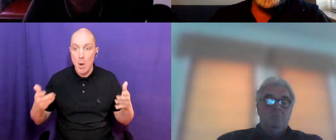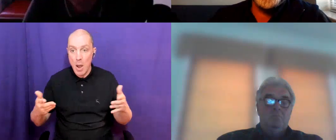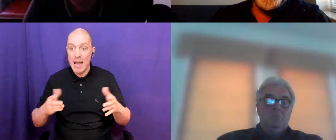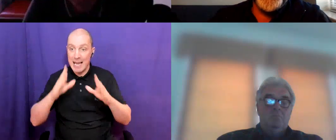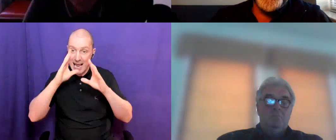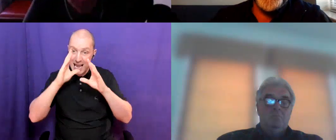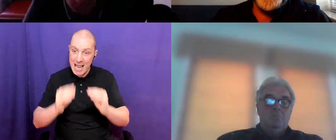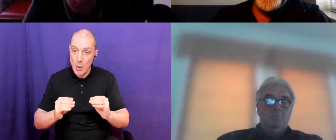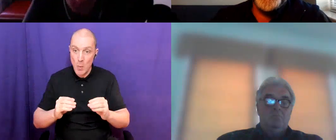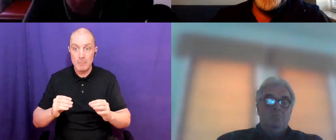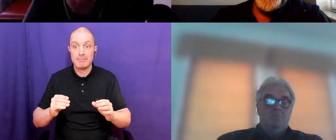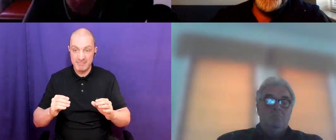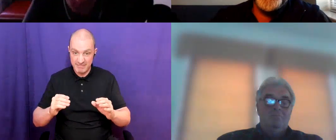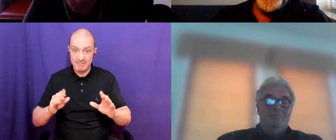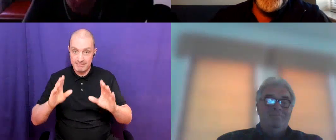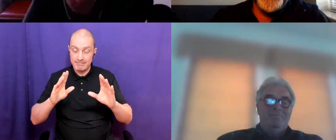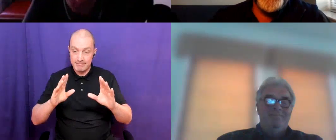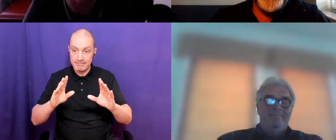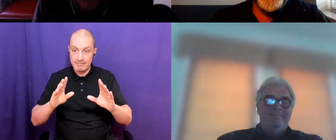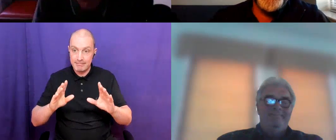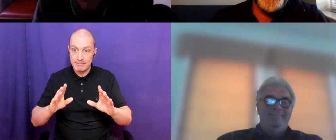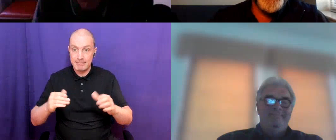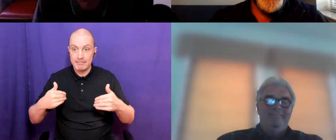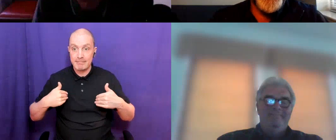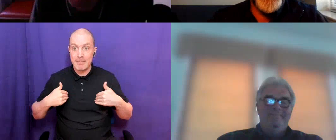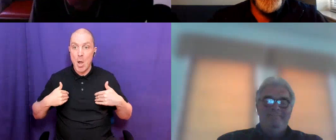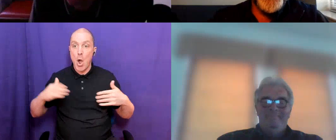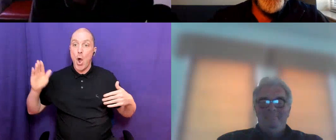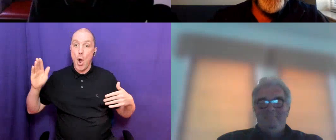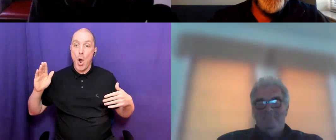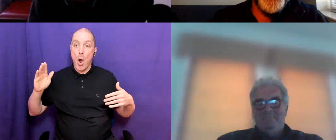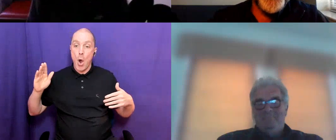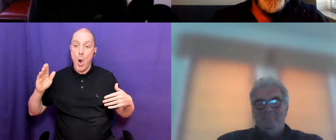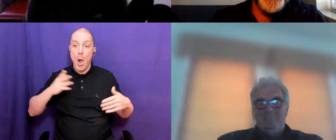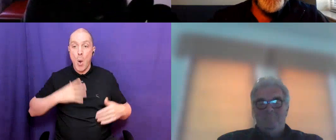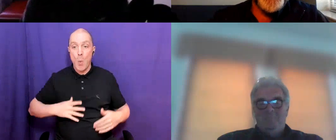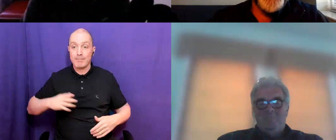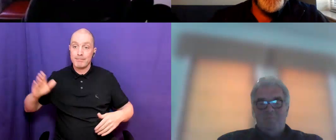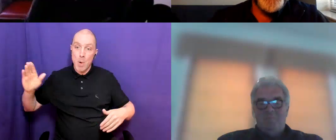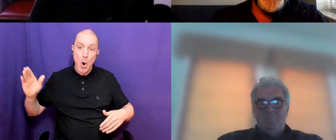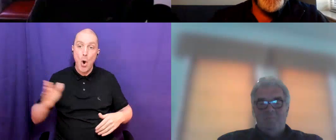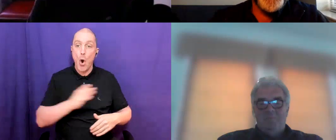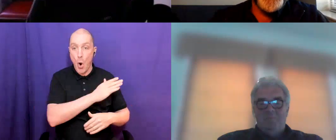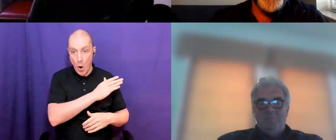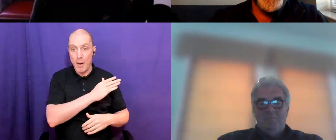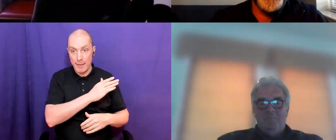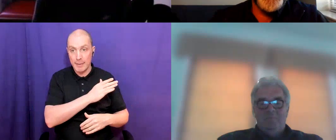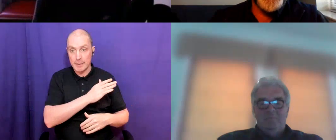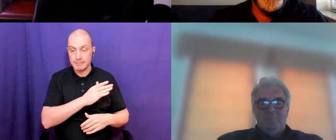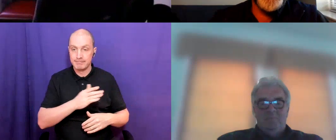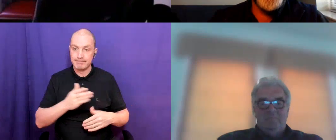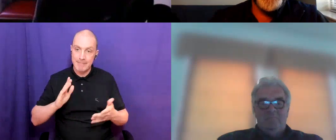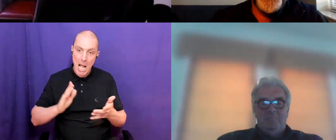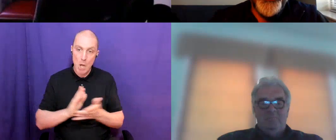to be balanced and unbiased, every one of you an enjoyable